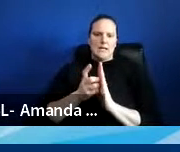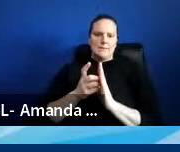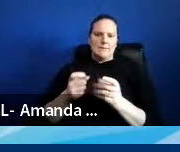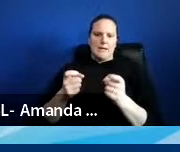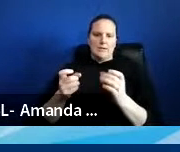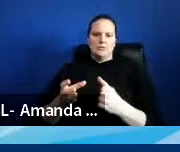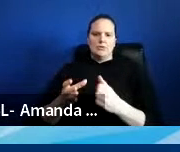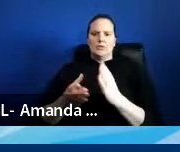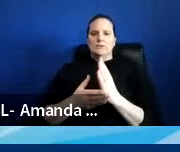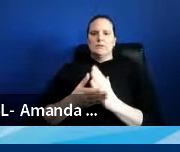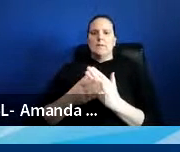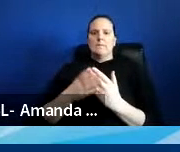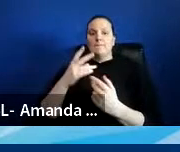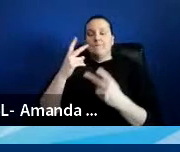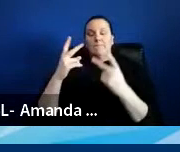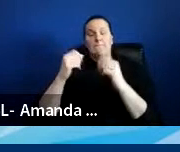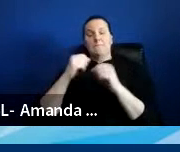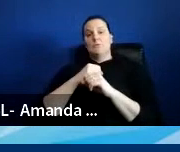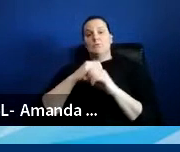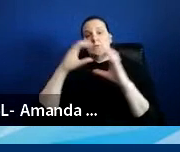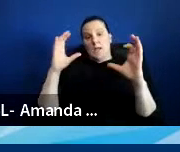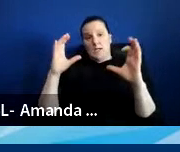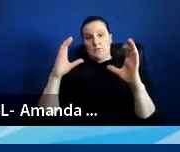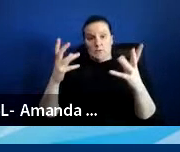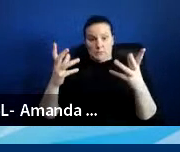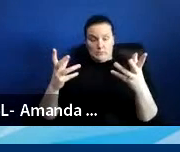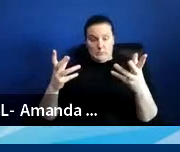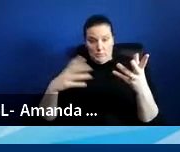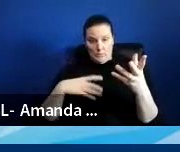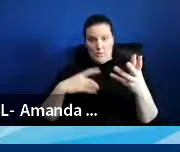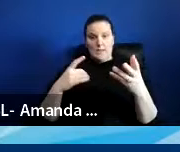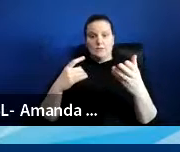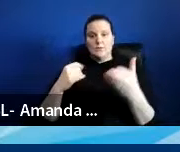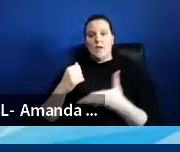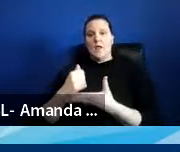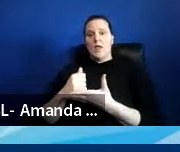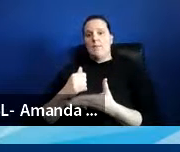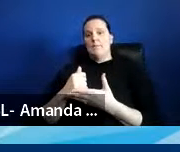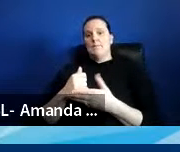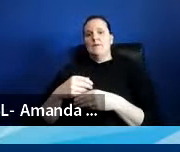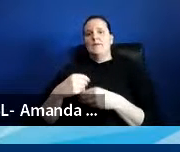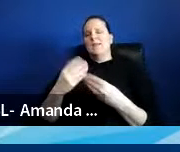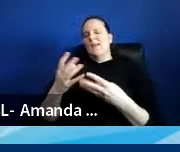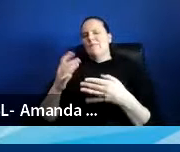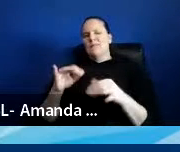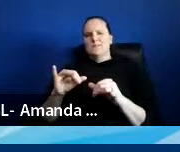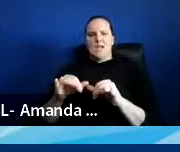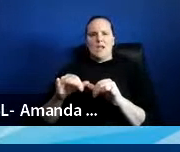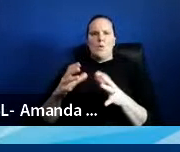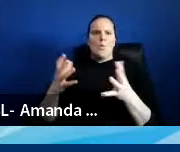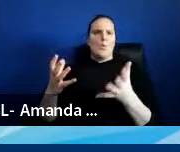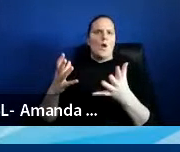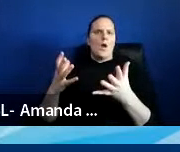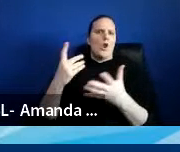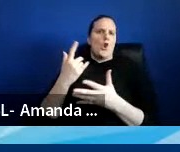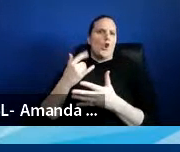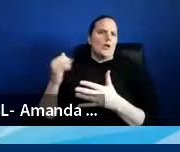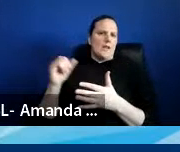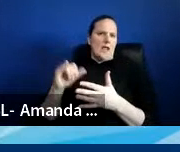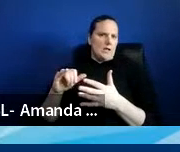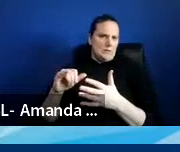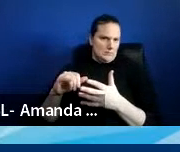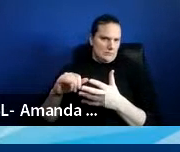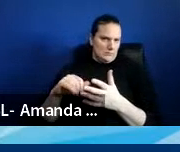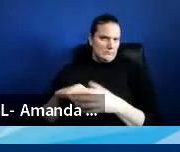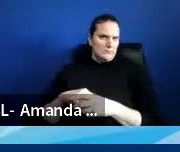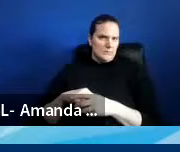some visualizations that we developed to help give a scale of like what we might be looking at from both